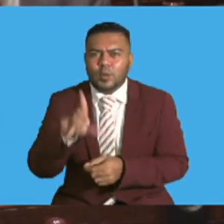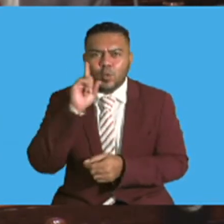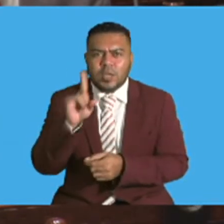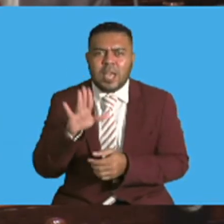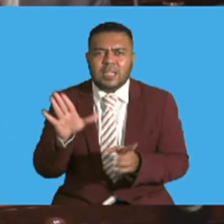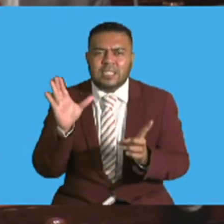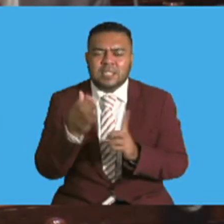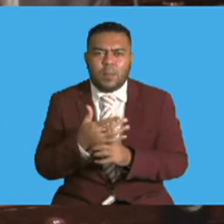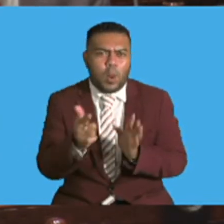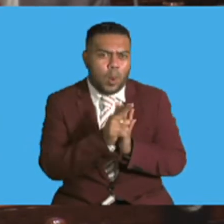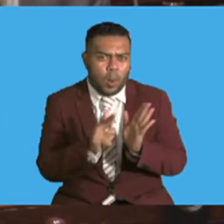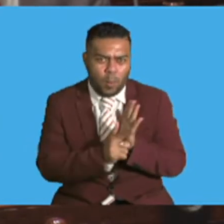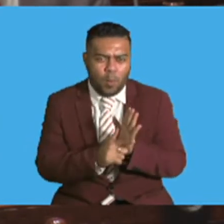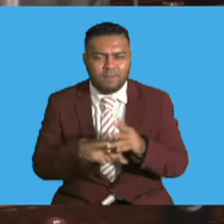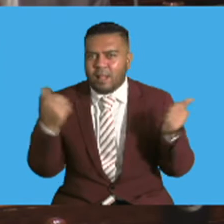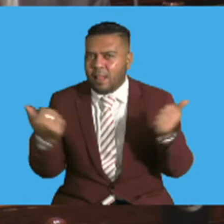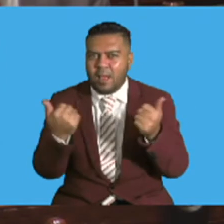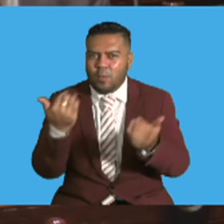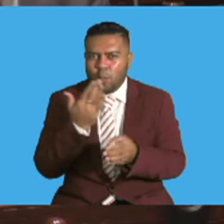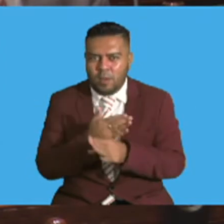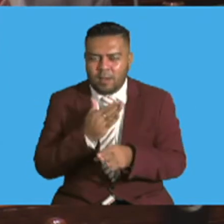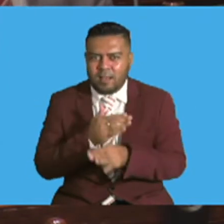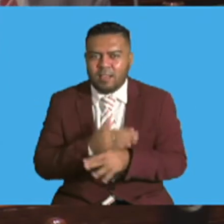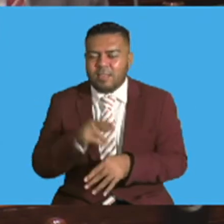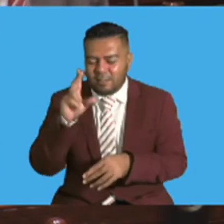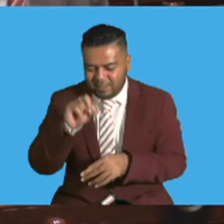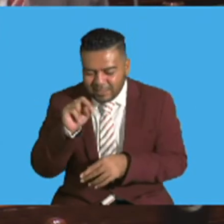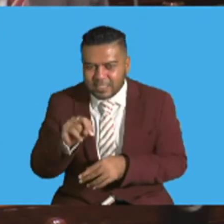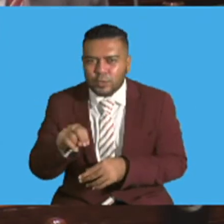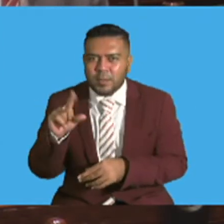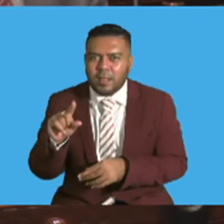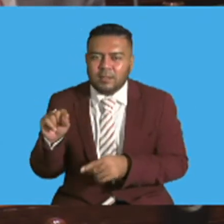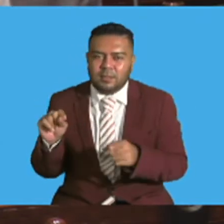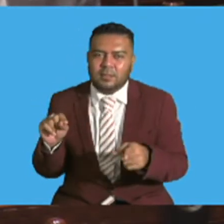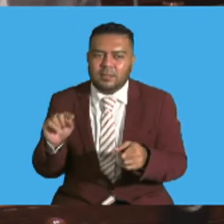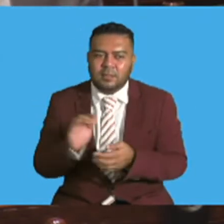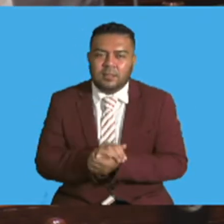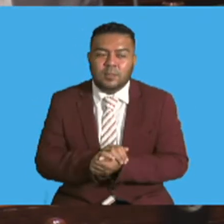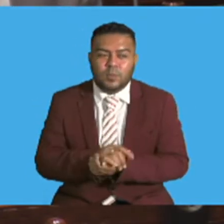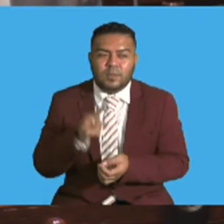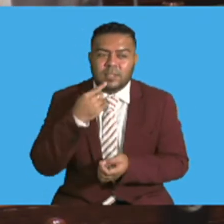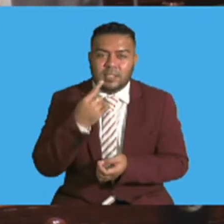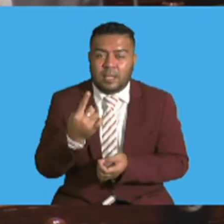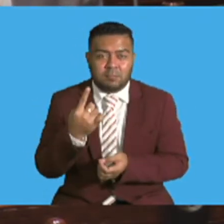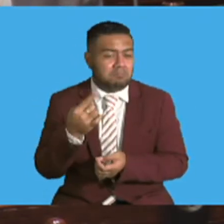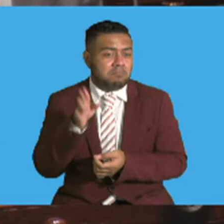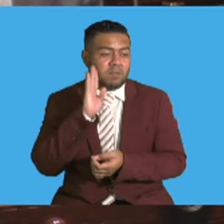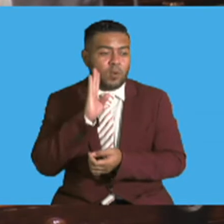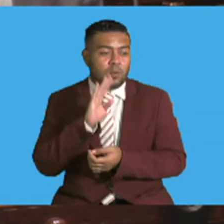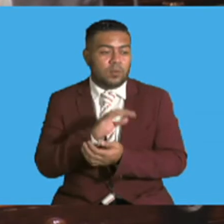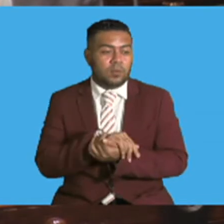particular. And there is quite a lot of work that needs to be done in that, Mr. Speaker. So, in fact, as we've said before, and we have not actually shied